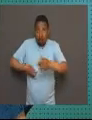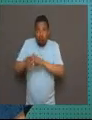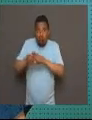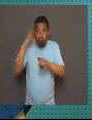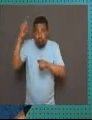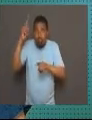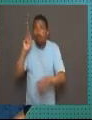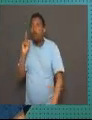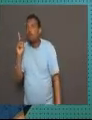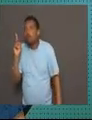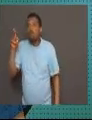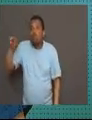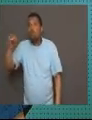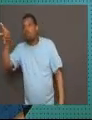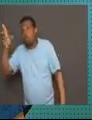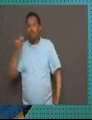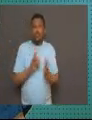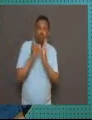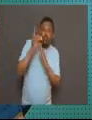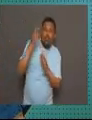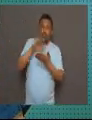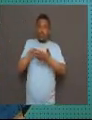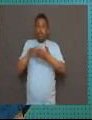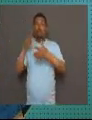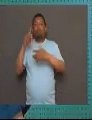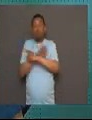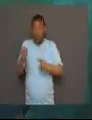travel, development, or study purposes.